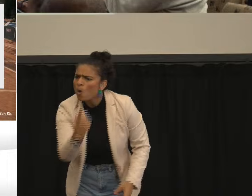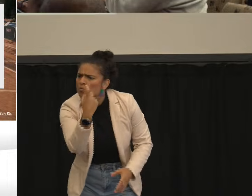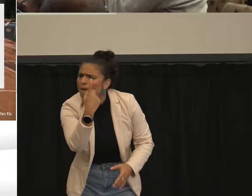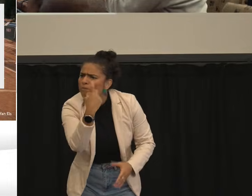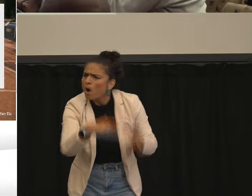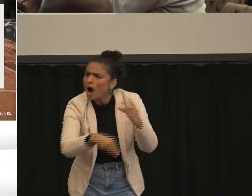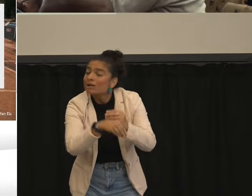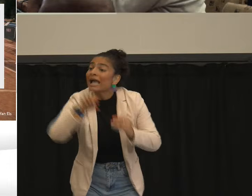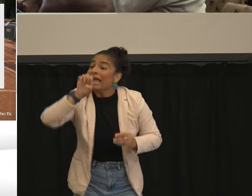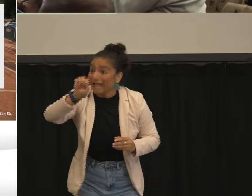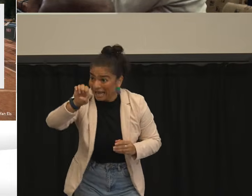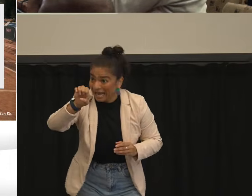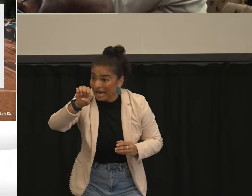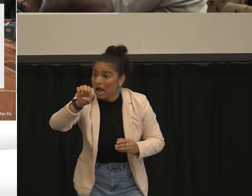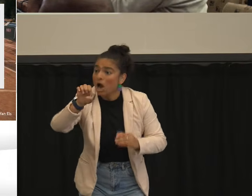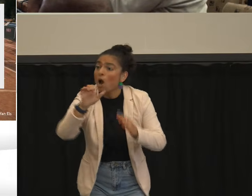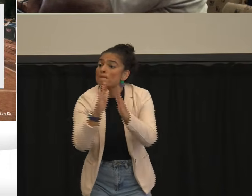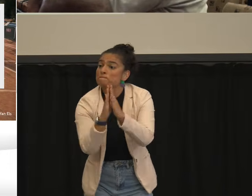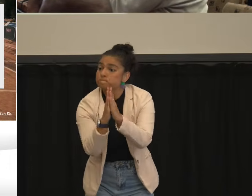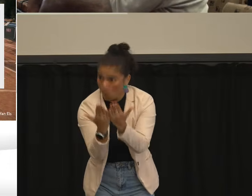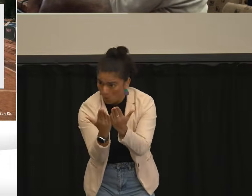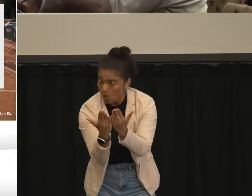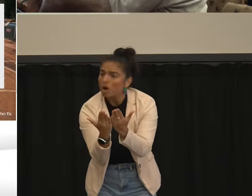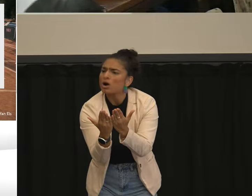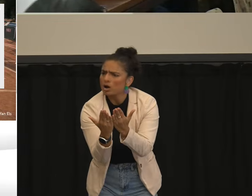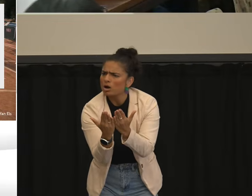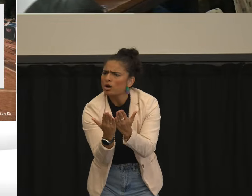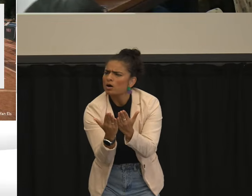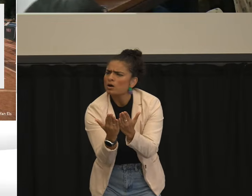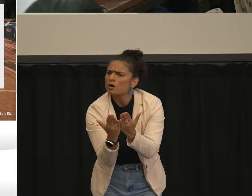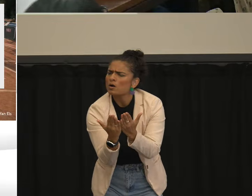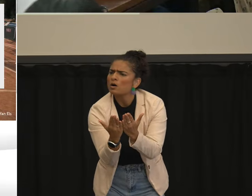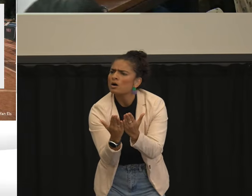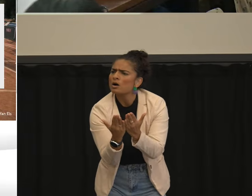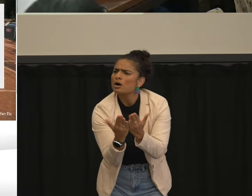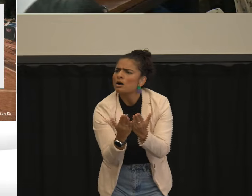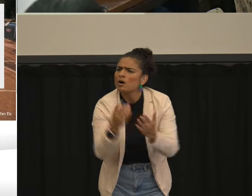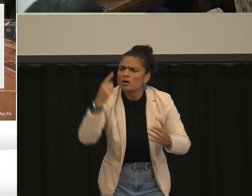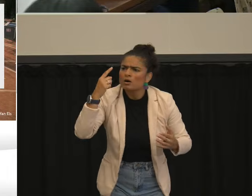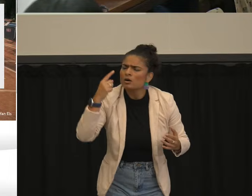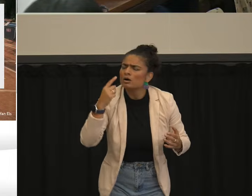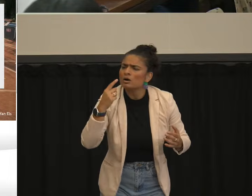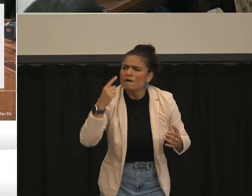I do have one more thing to add. E-book.